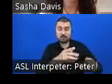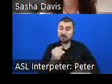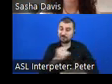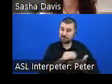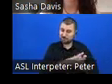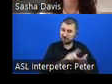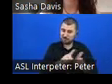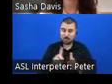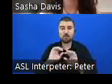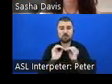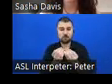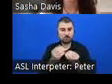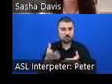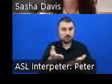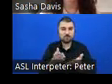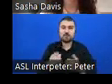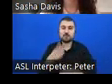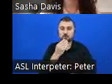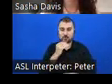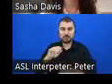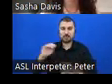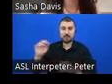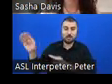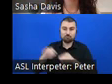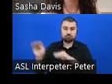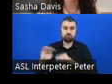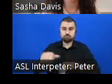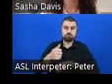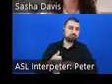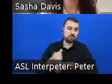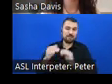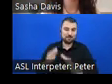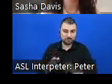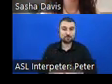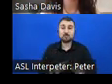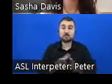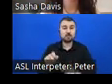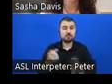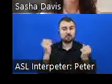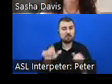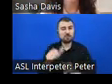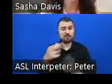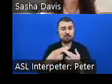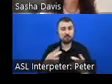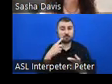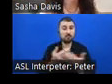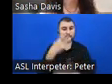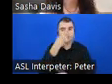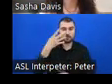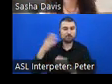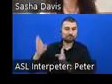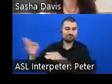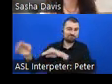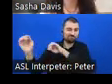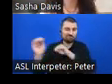organization that served as a Jewish settlement house. And so they also had many other resources for new immigrants.